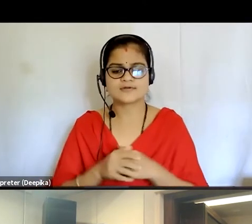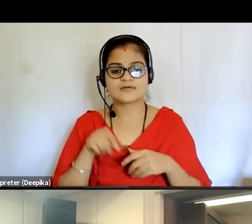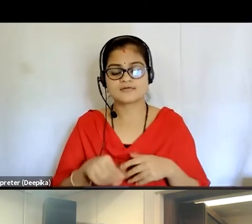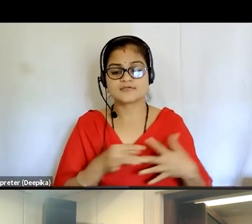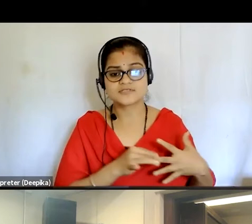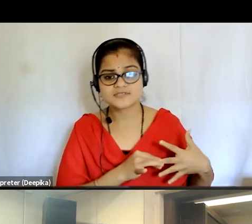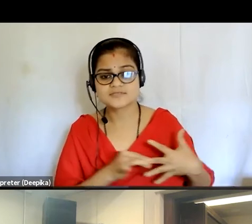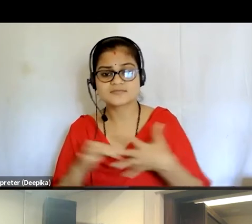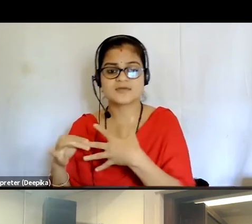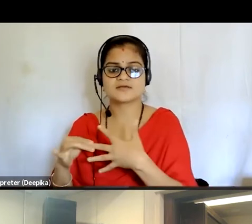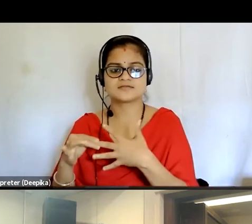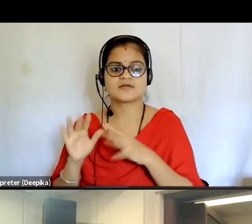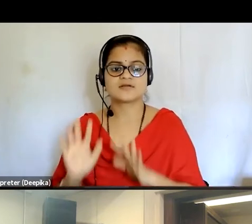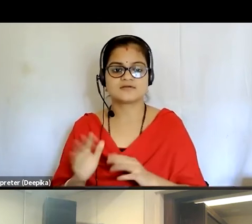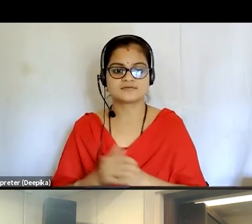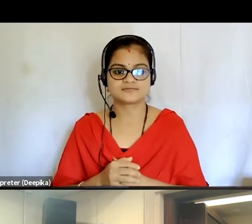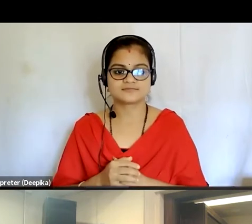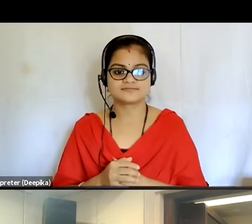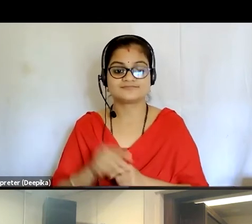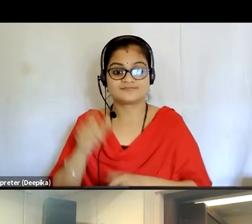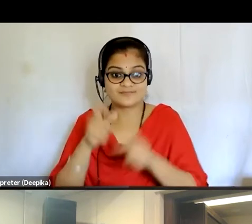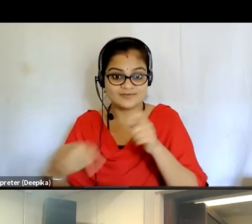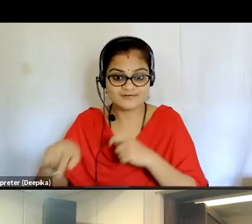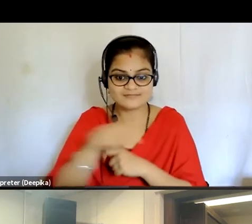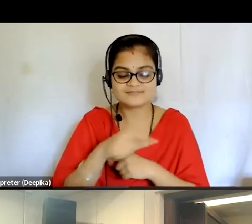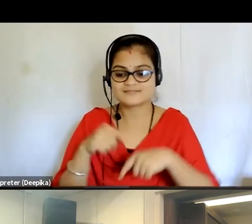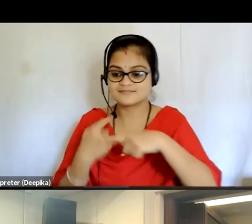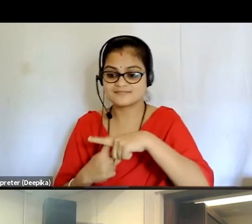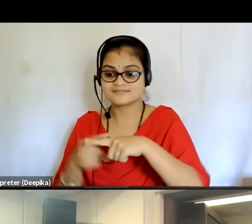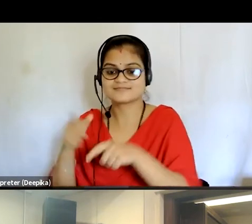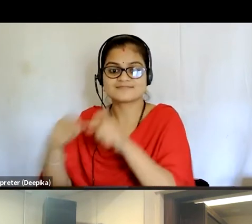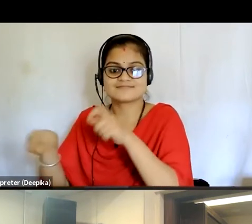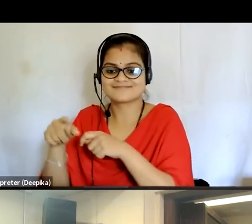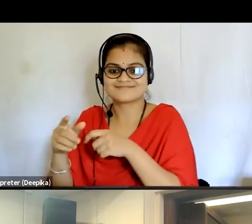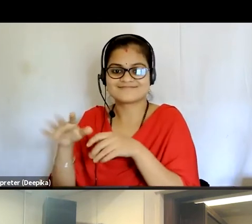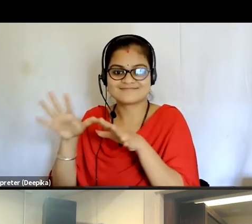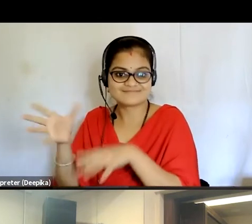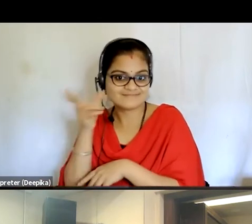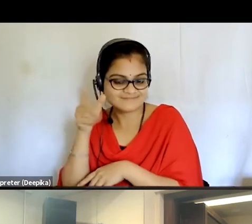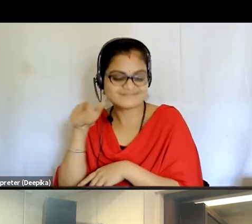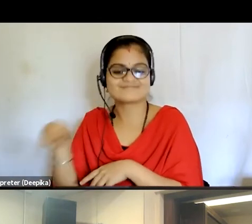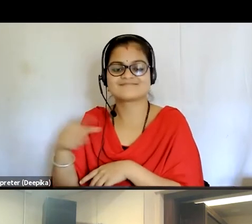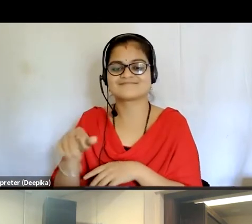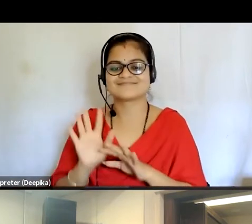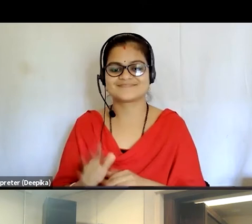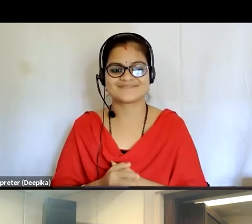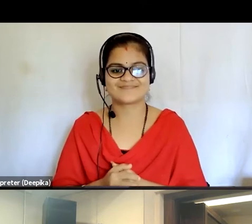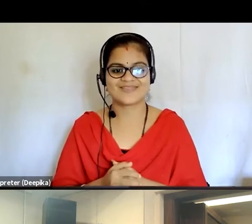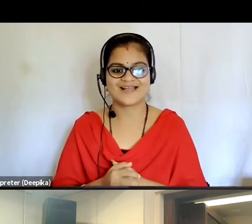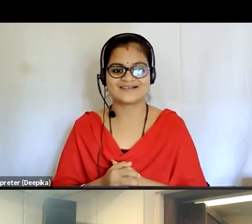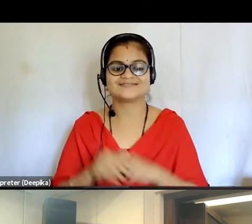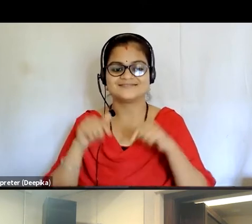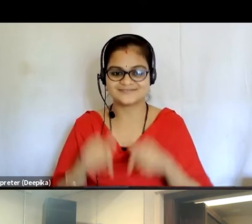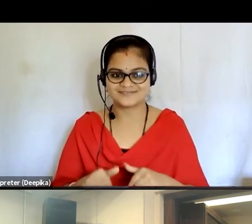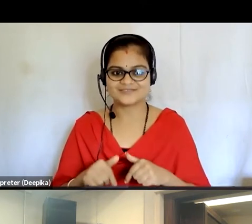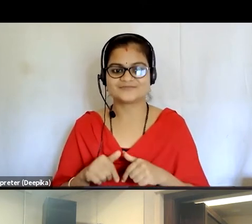way of reaching out to consumers and audiences. So let's jump right in and talk